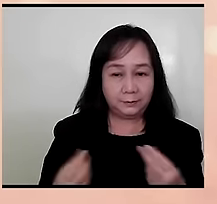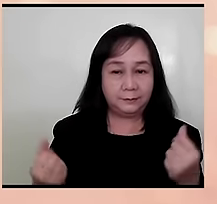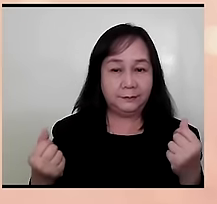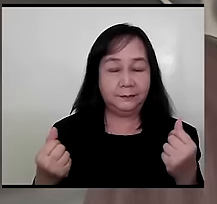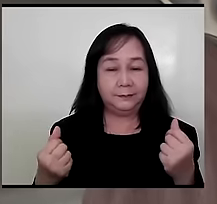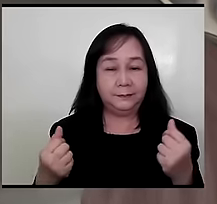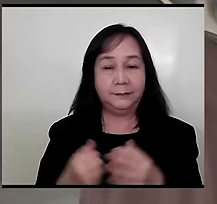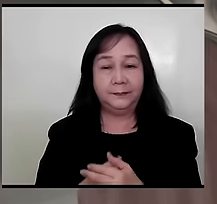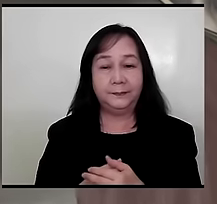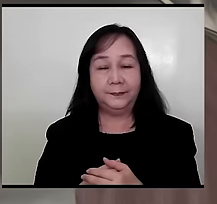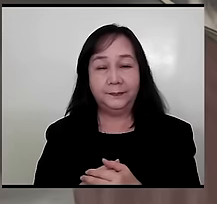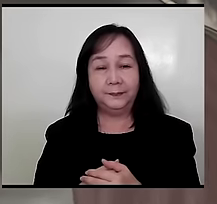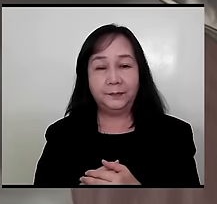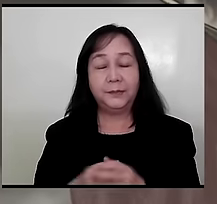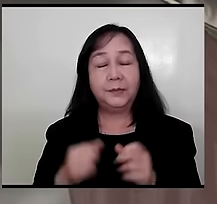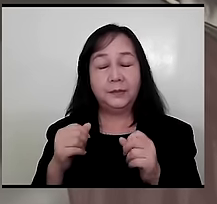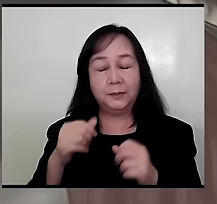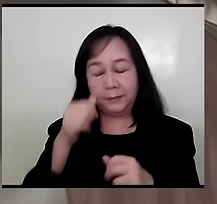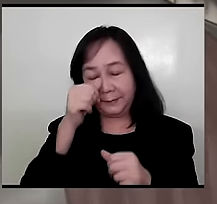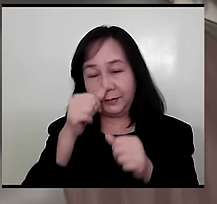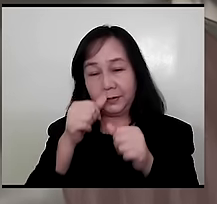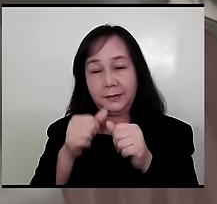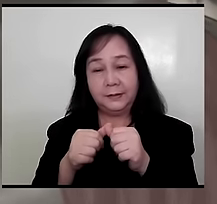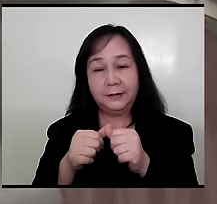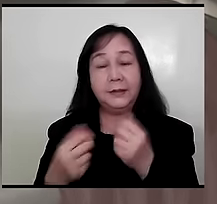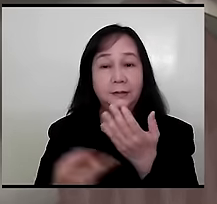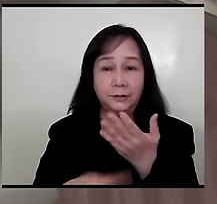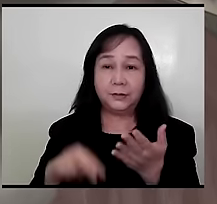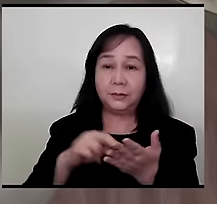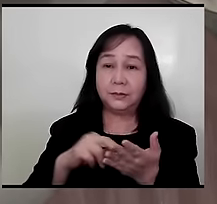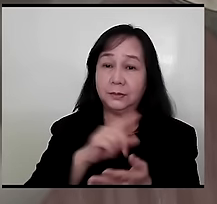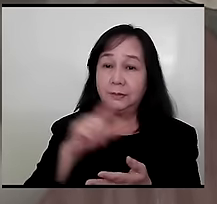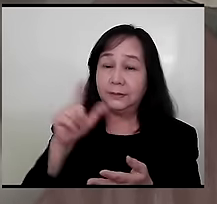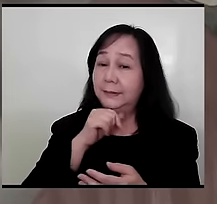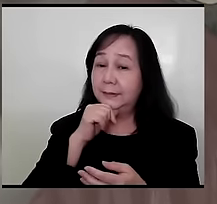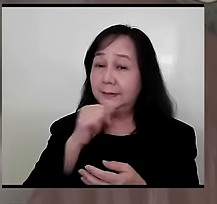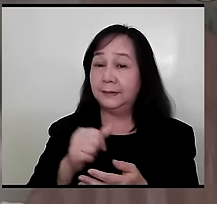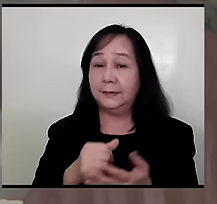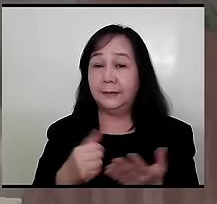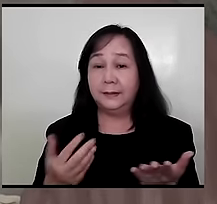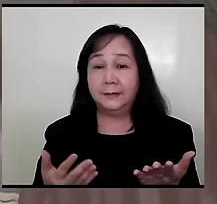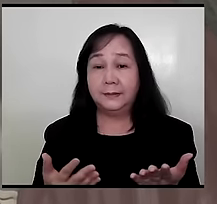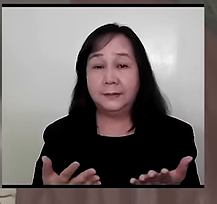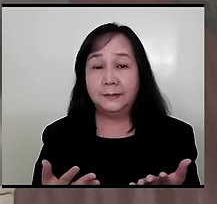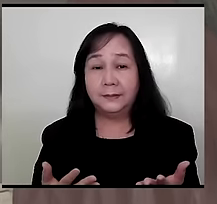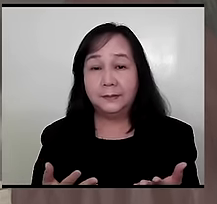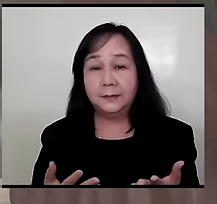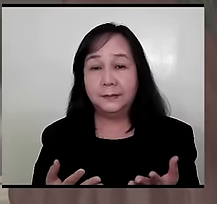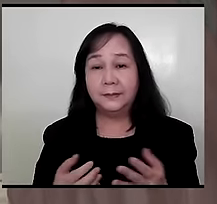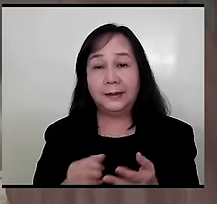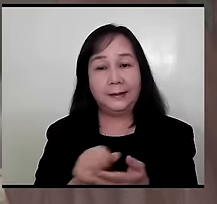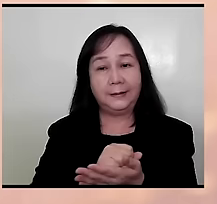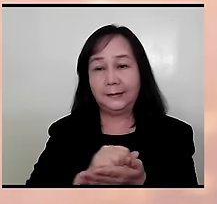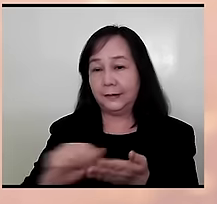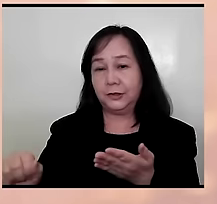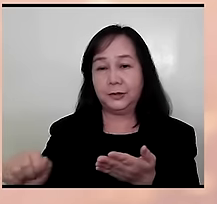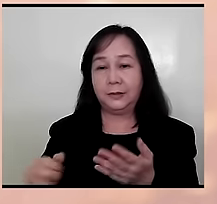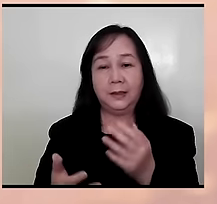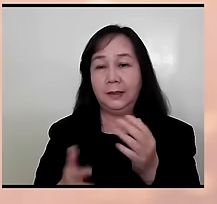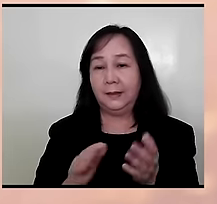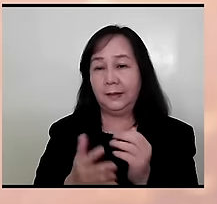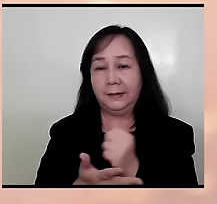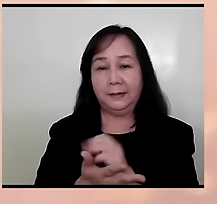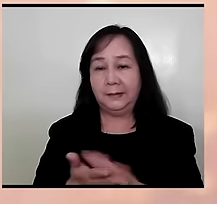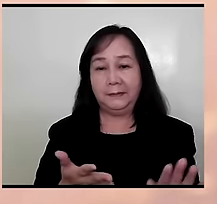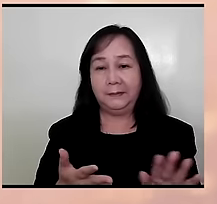Remember, the risen Lord did not eliminate the wounds of his crucifixion. And by